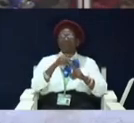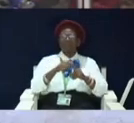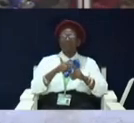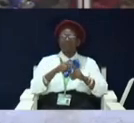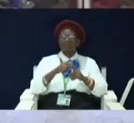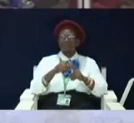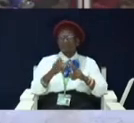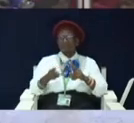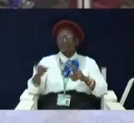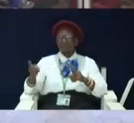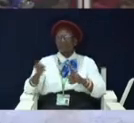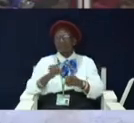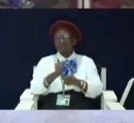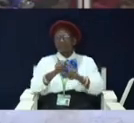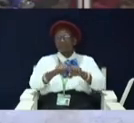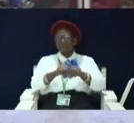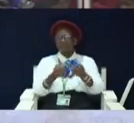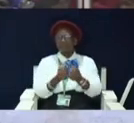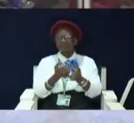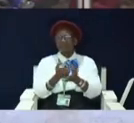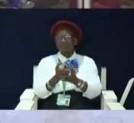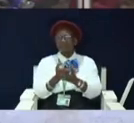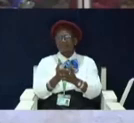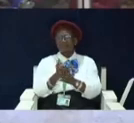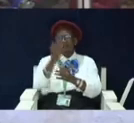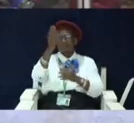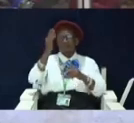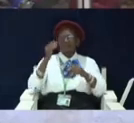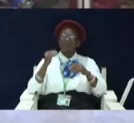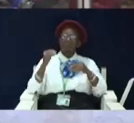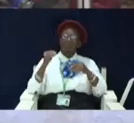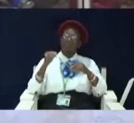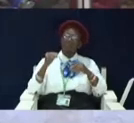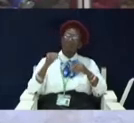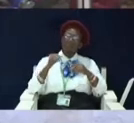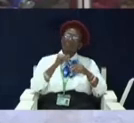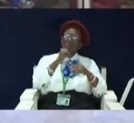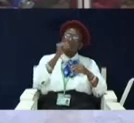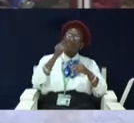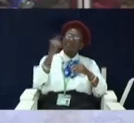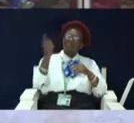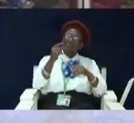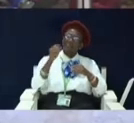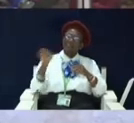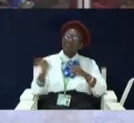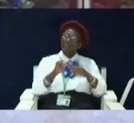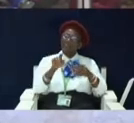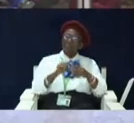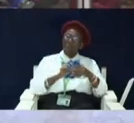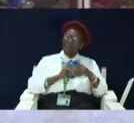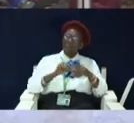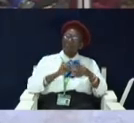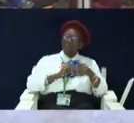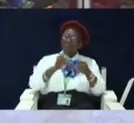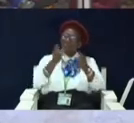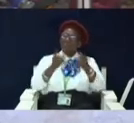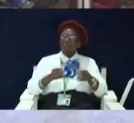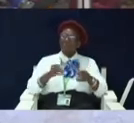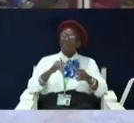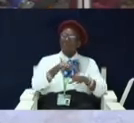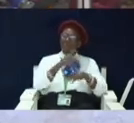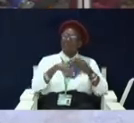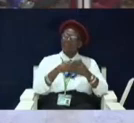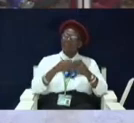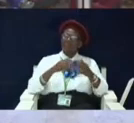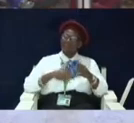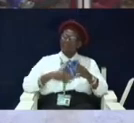so nipa aluyo nipa ti ohun ini, not only do I want all my needs met, ke se pe mo